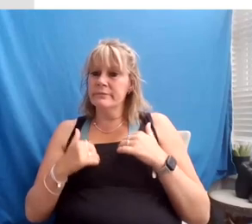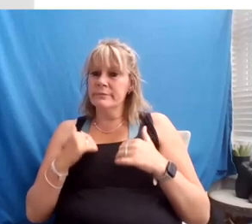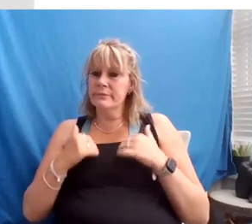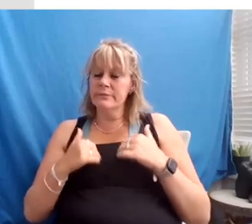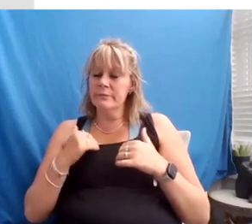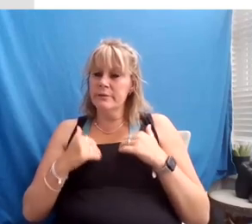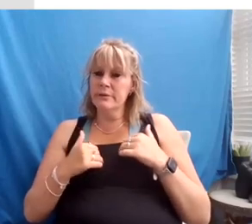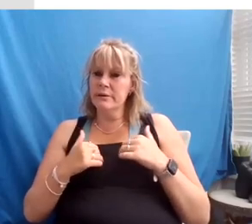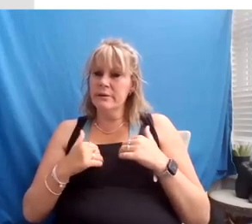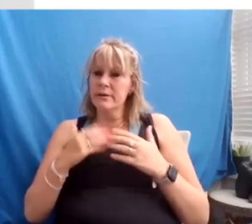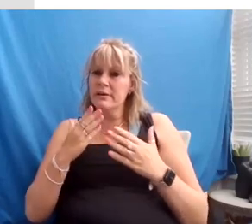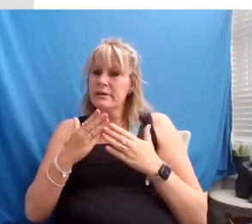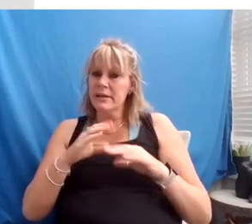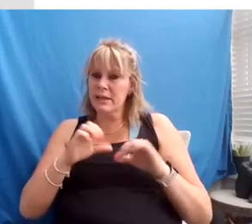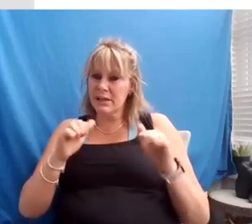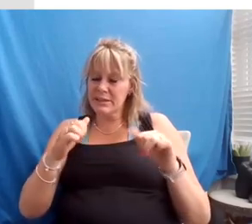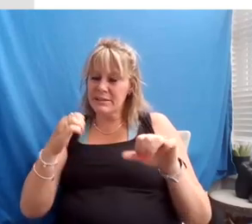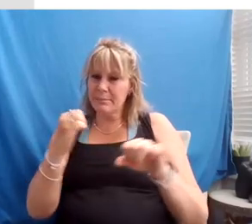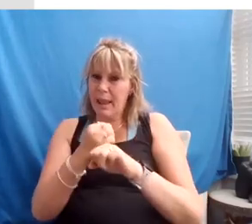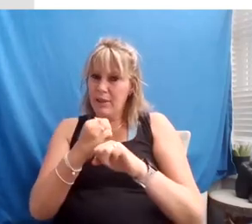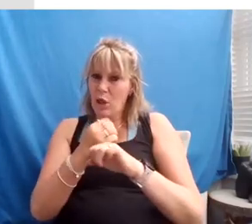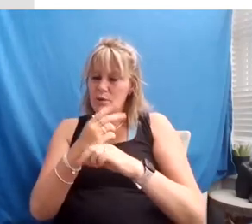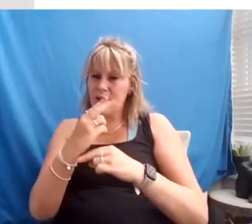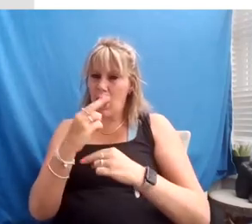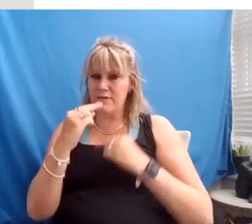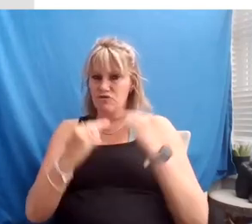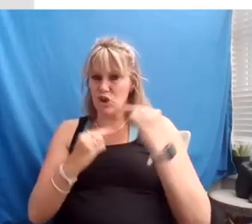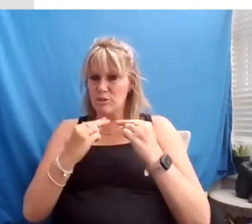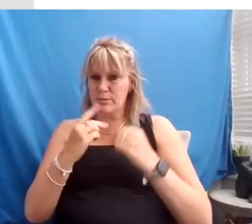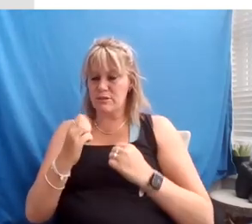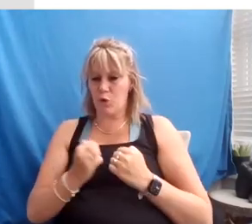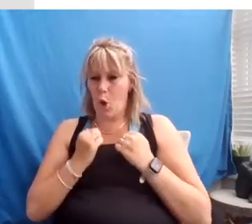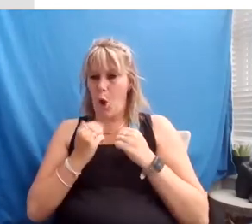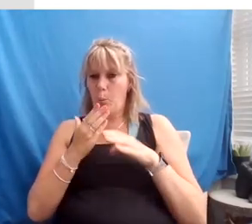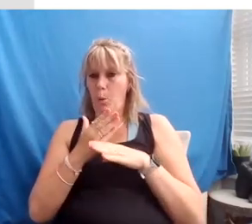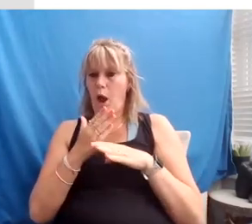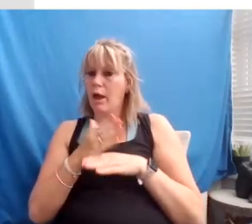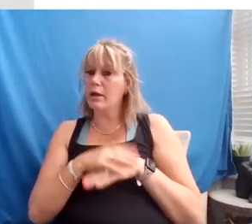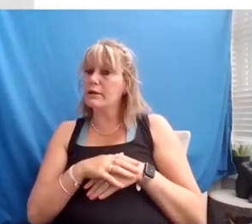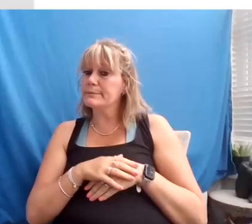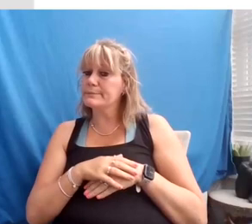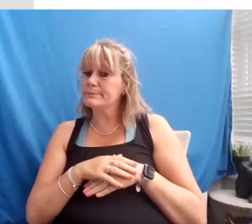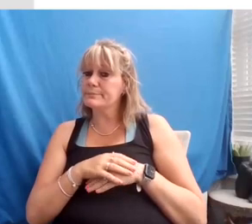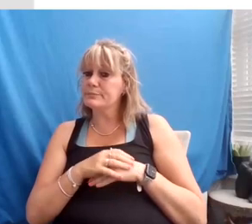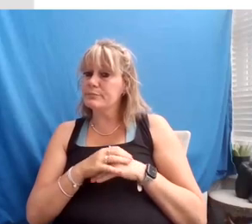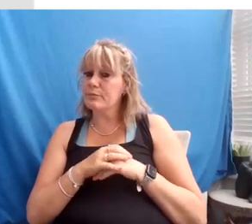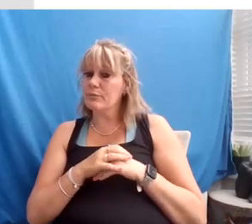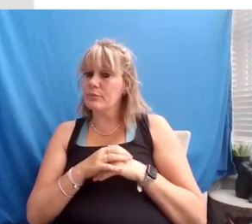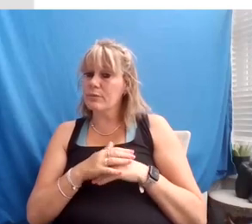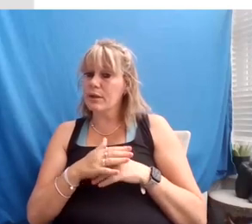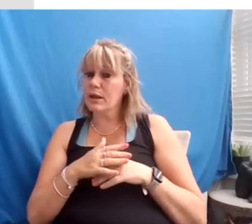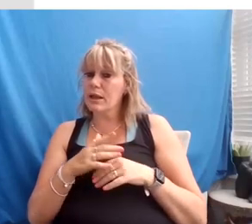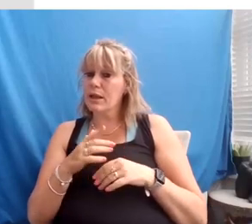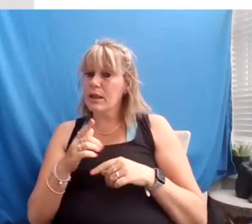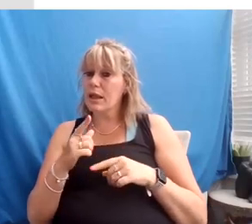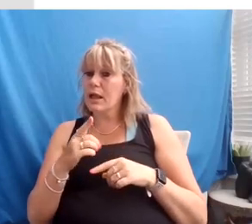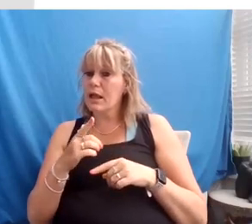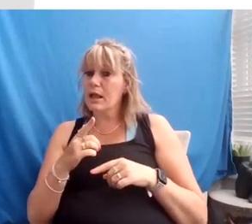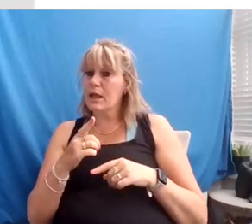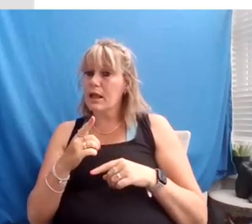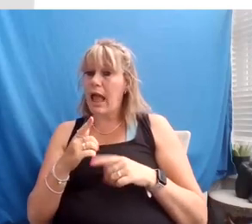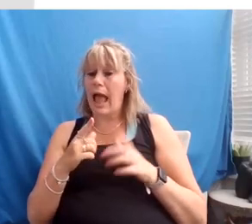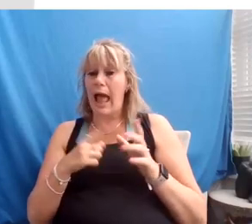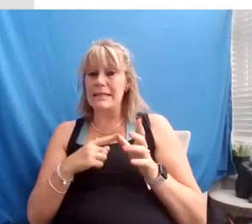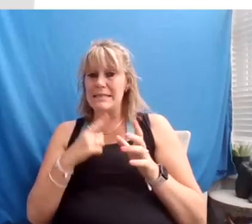to make those judgments about your own work. Yeah, I really like the background, Eve, because you've handled the